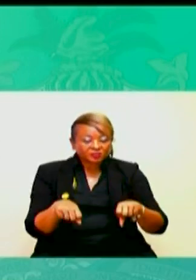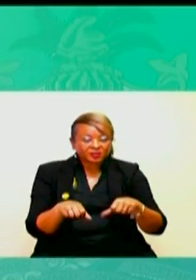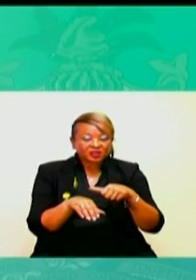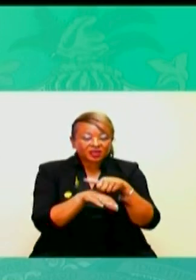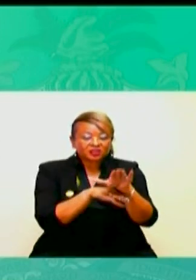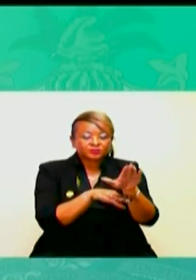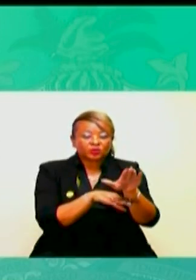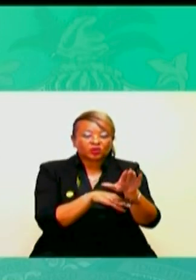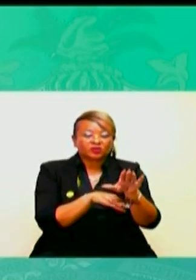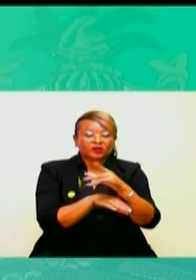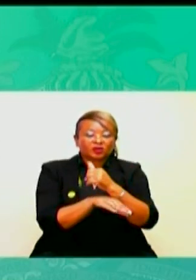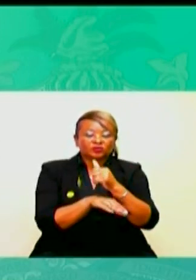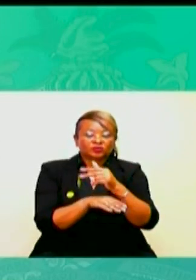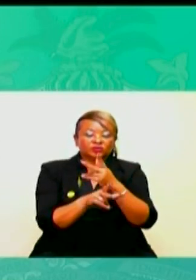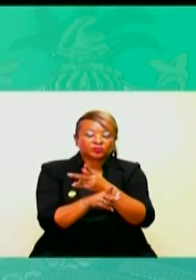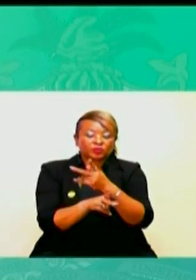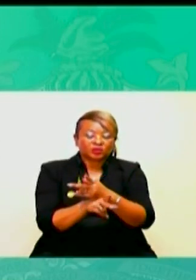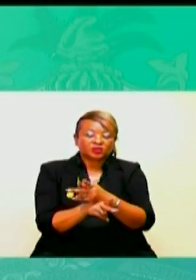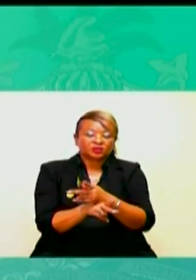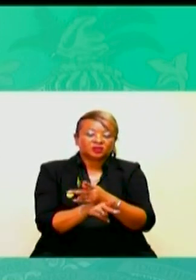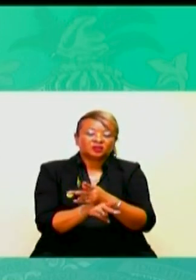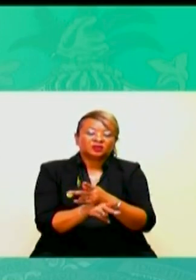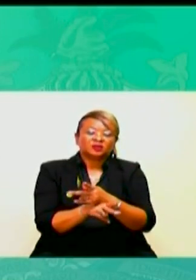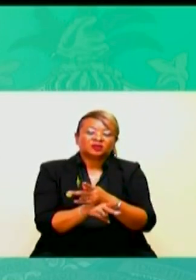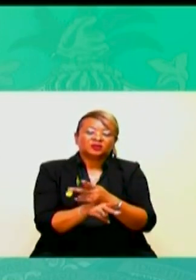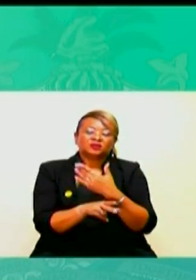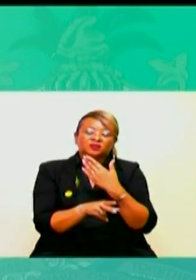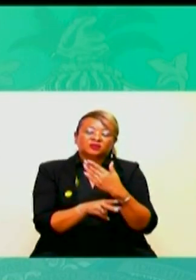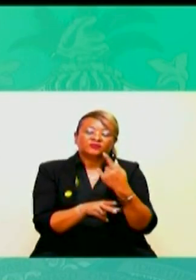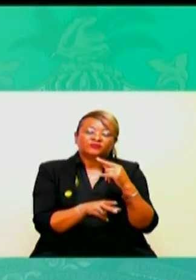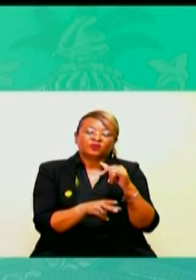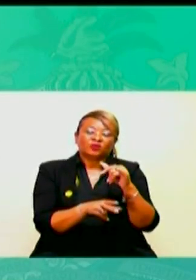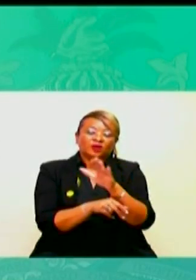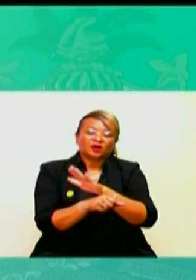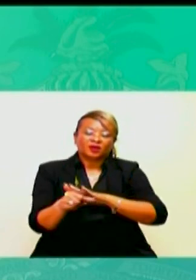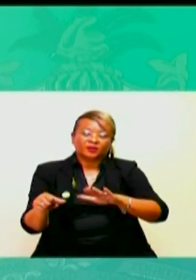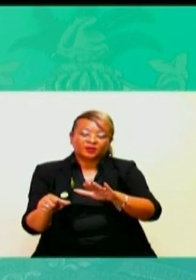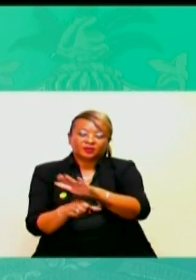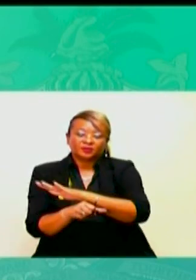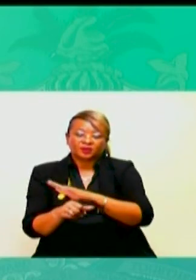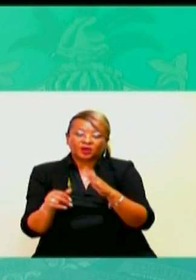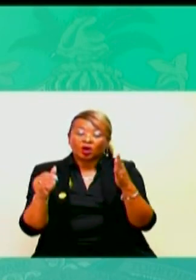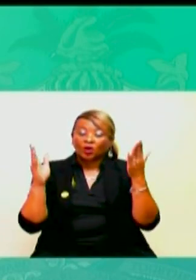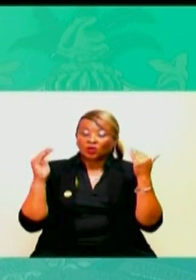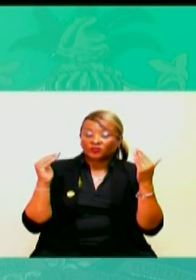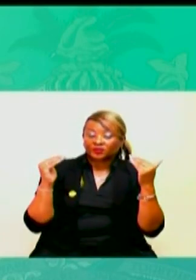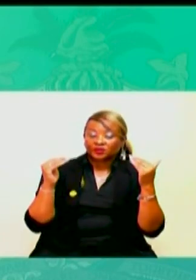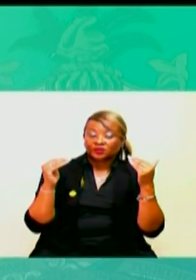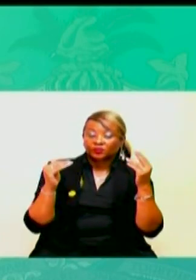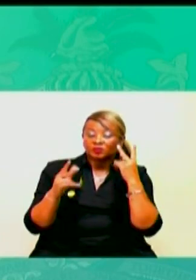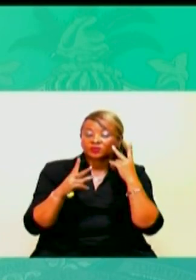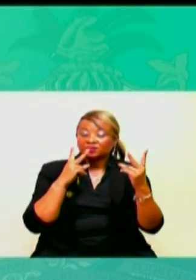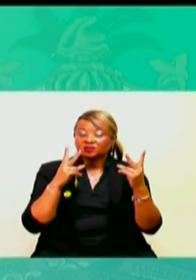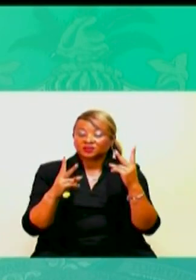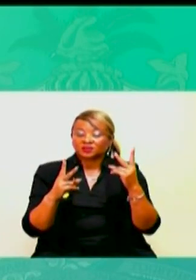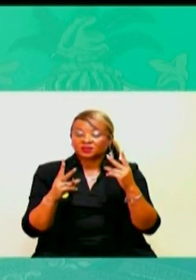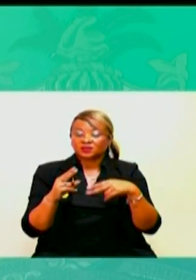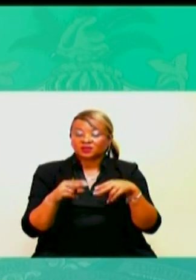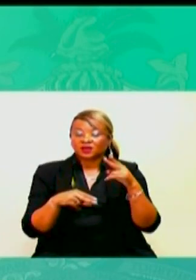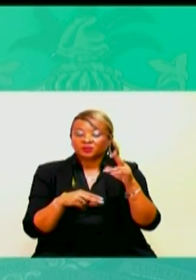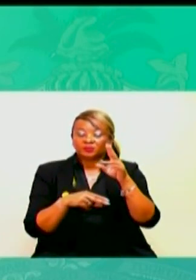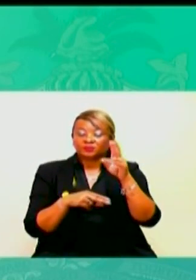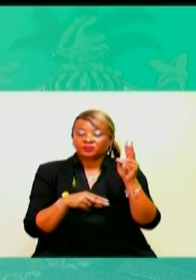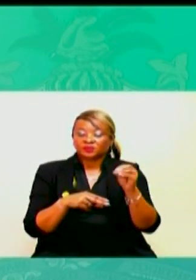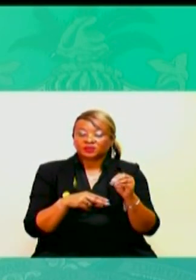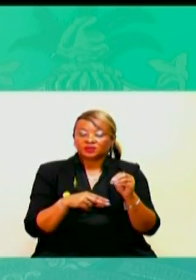of agricultural product is quite feasible with the port in the area. Hopefully, we will see the hydroponic program